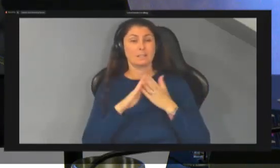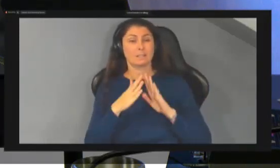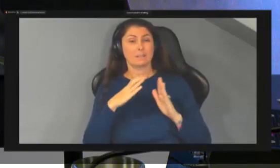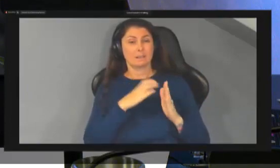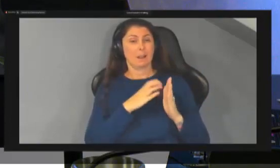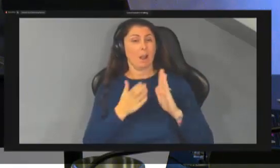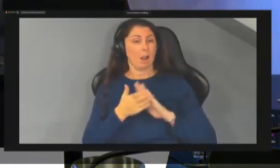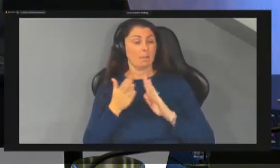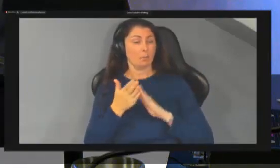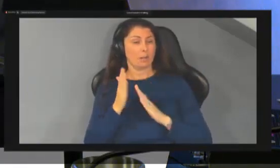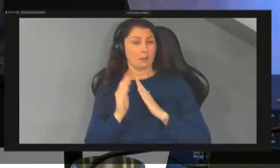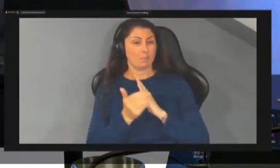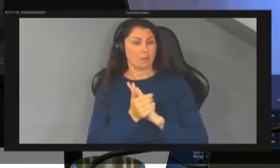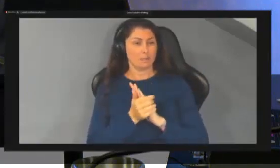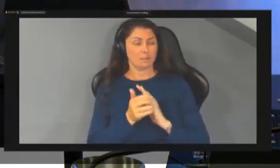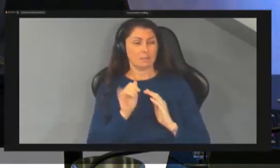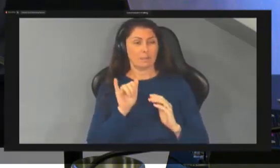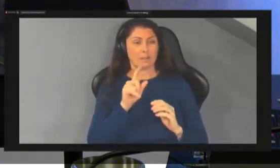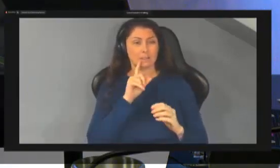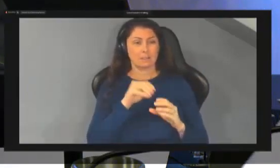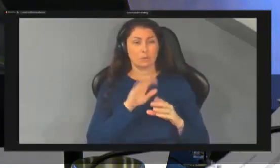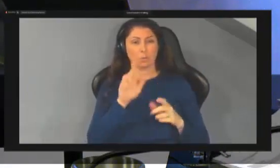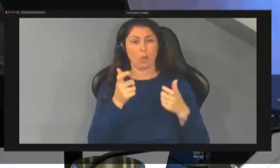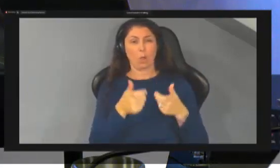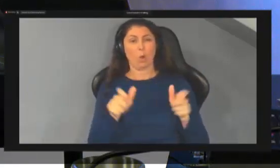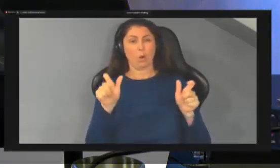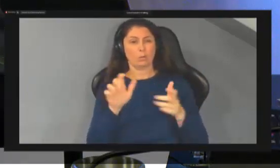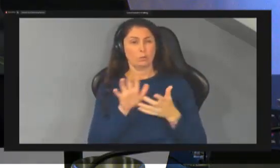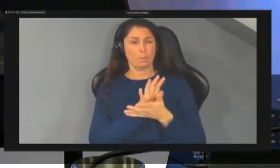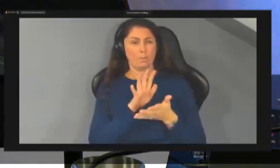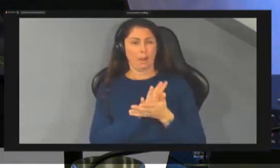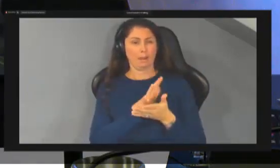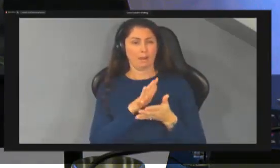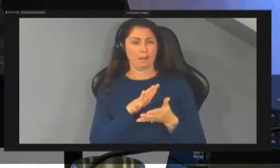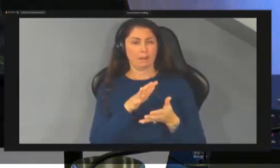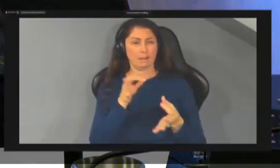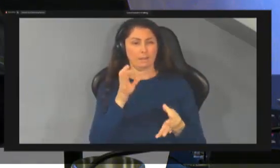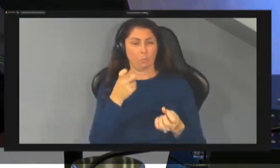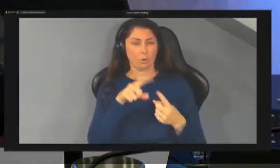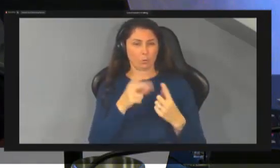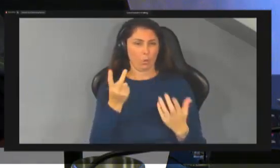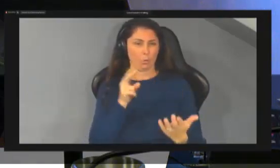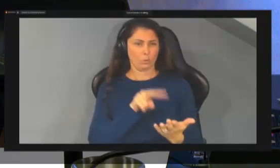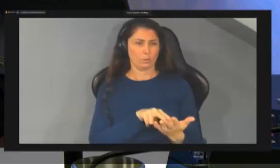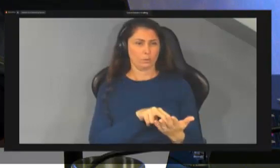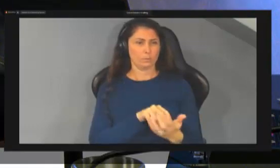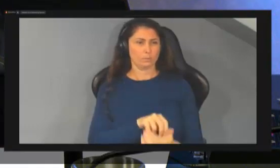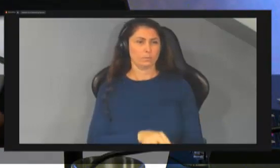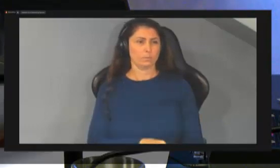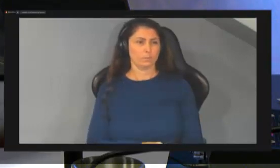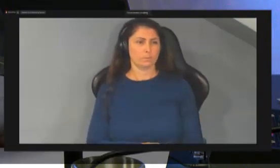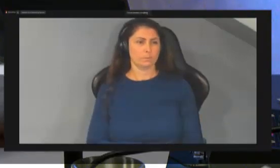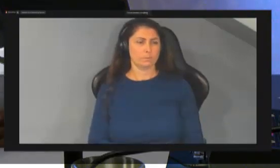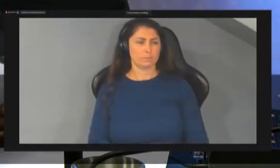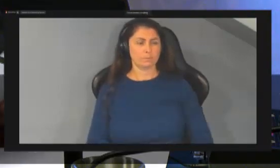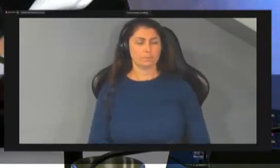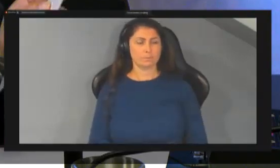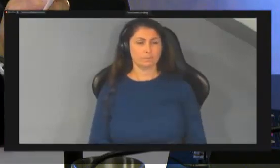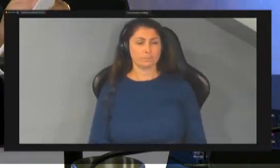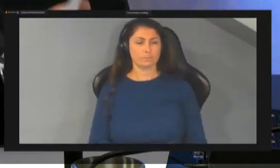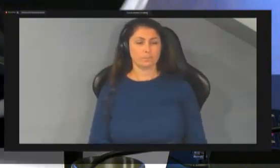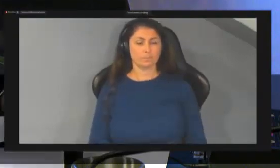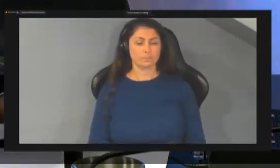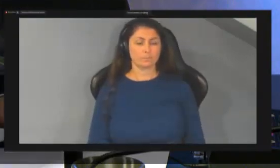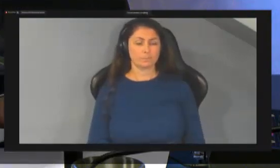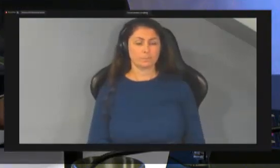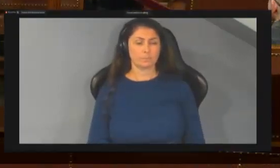amendments, which is in your large packet, if you want to see the actual amendment themselves. This